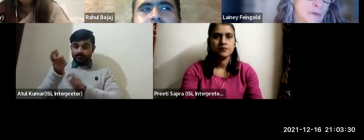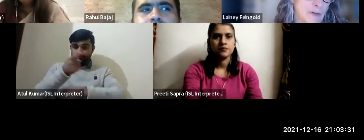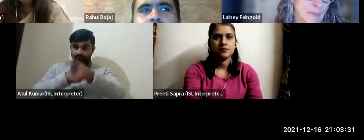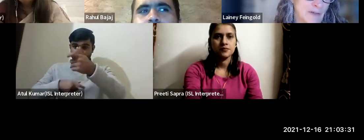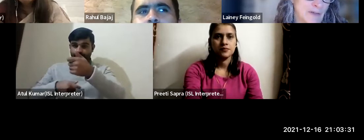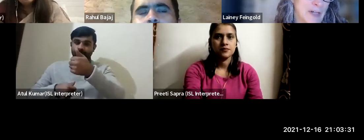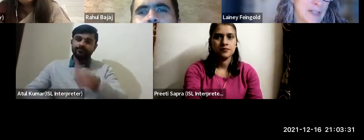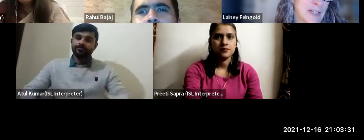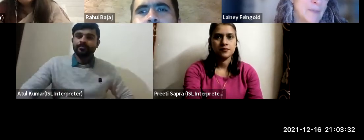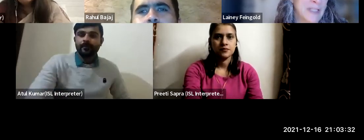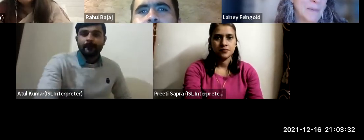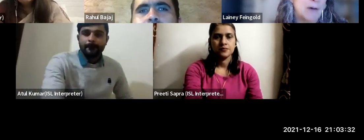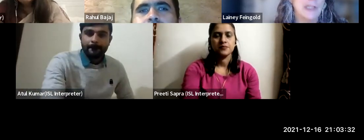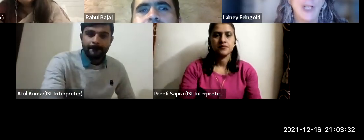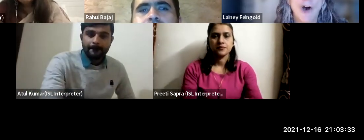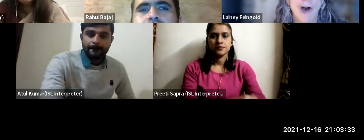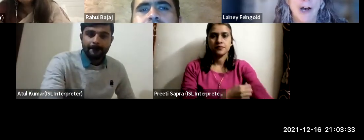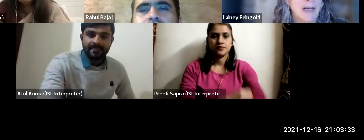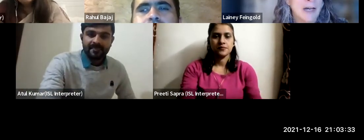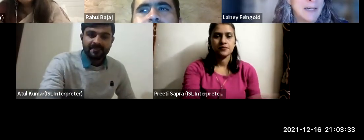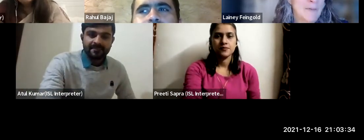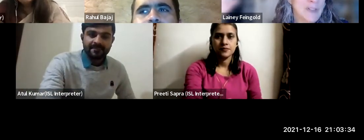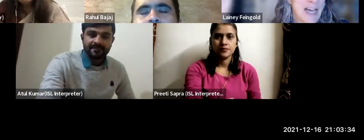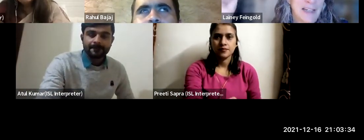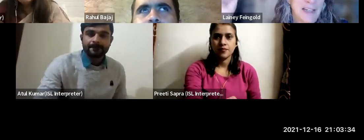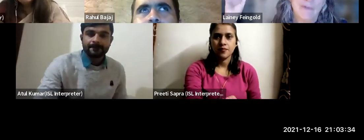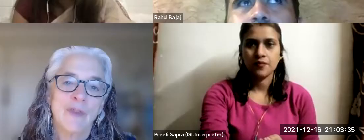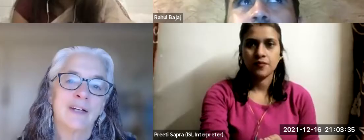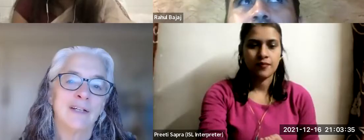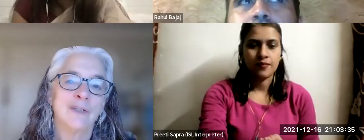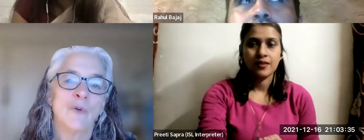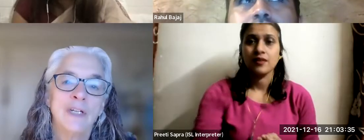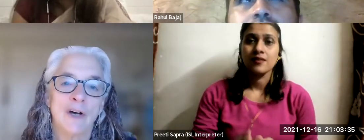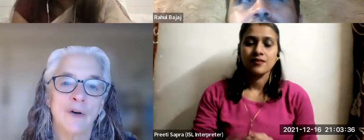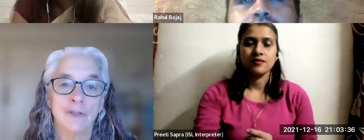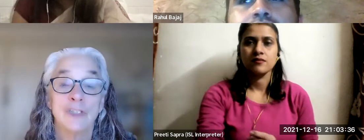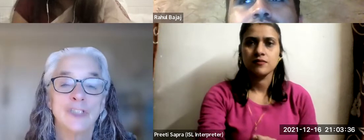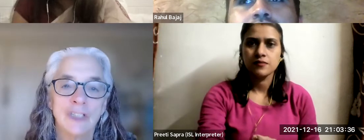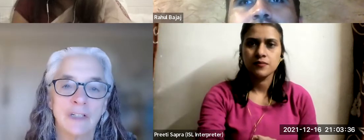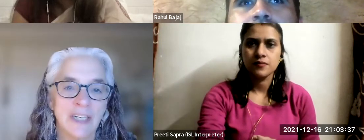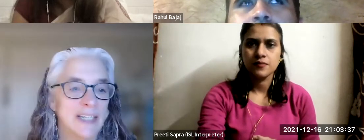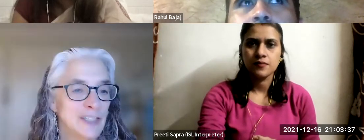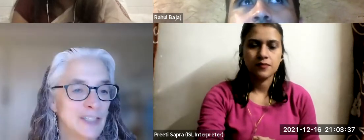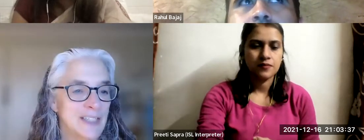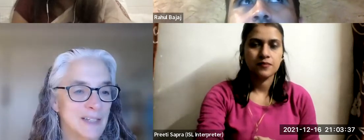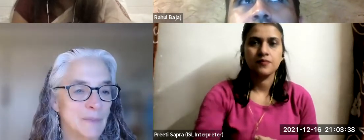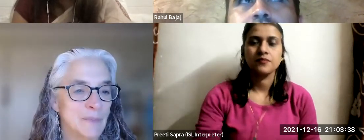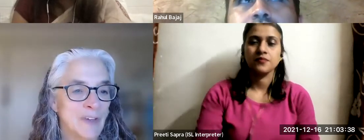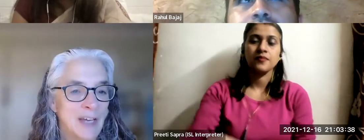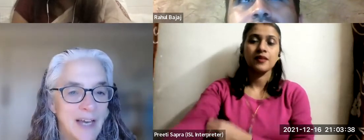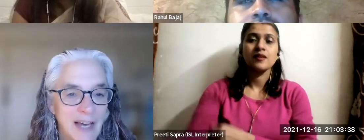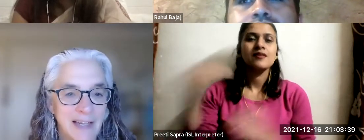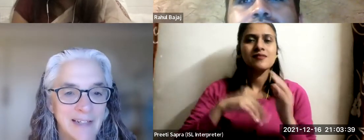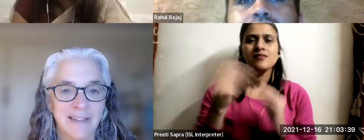people to do something for us. But somehow in law, we kind of throw that all out the window in traditional litigation